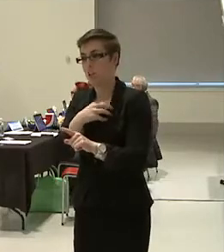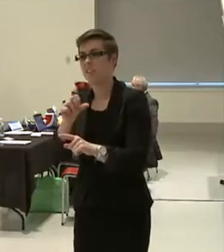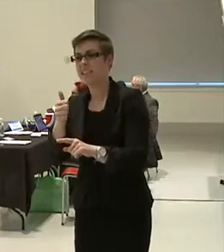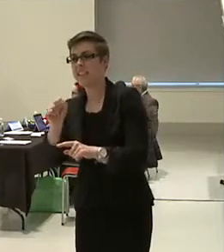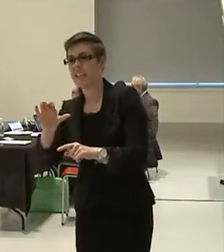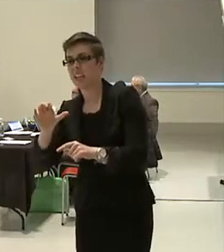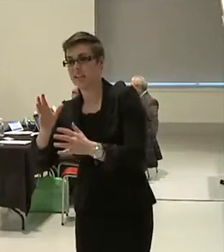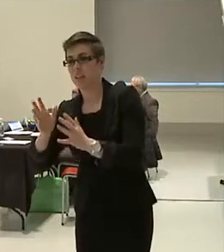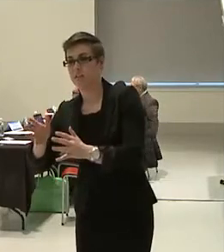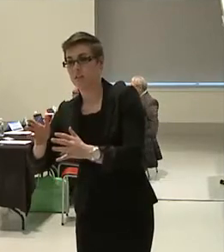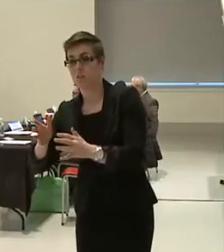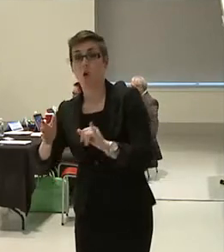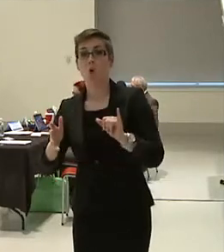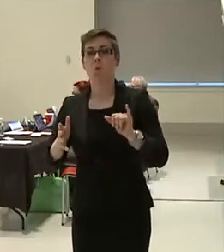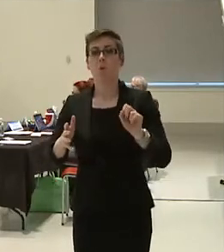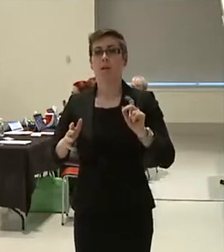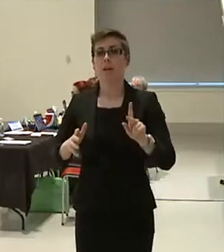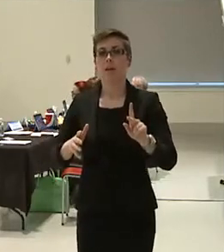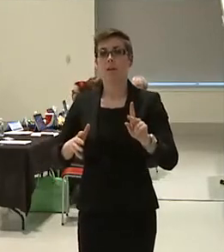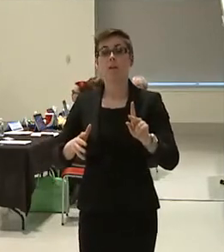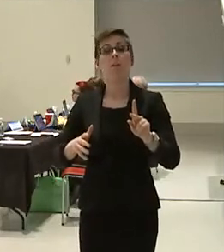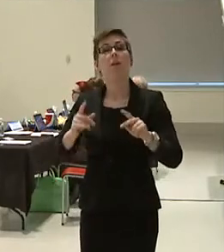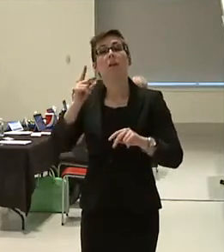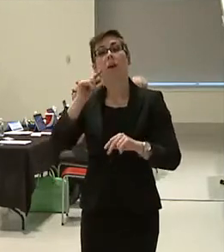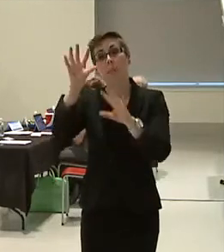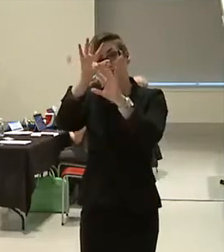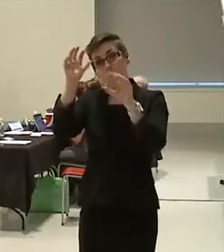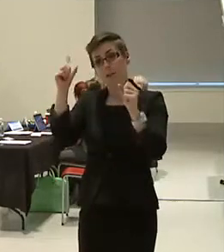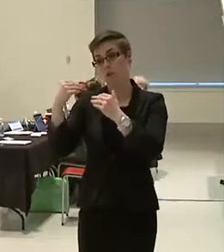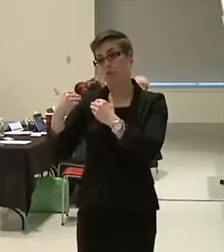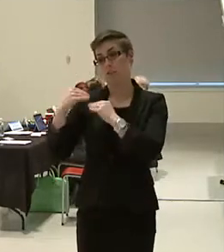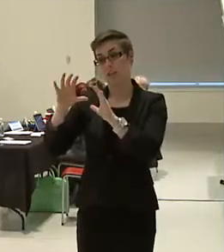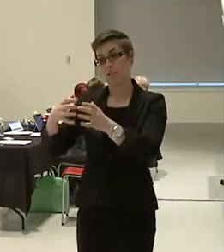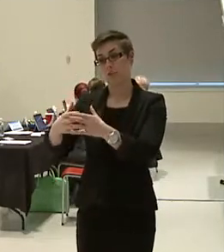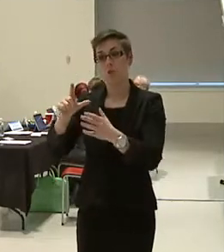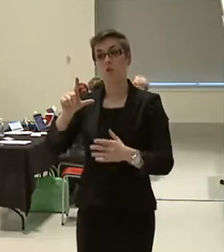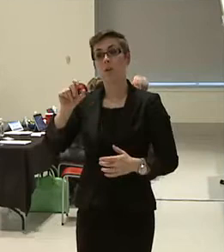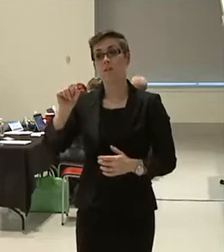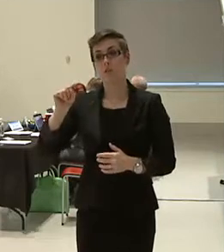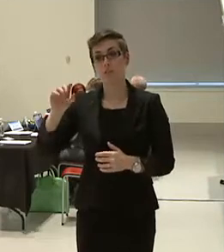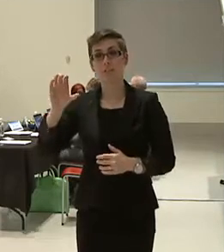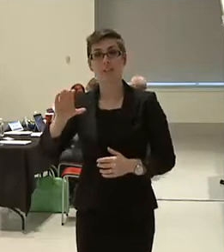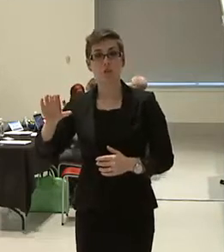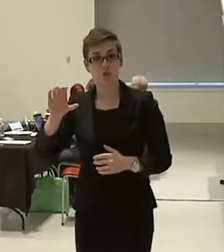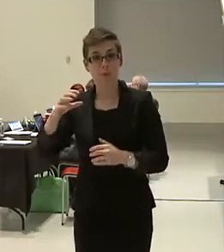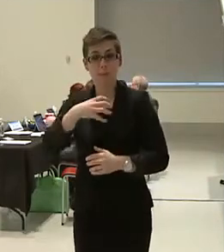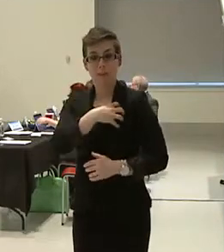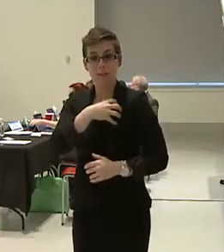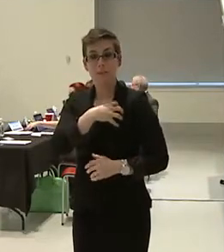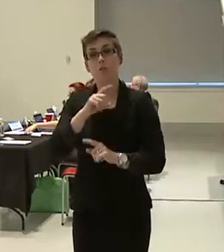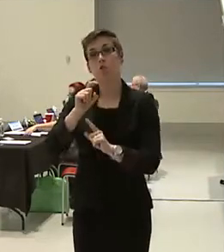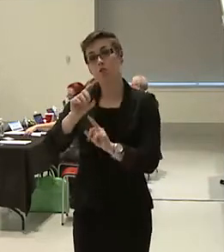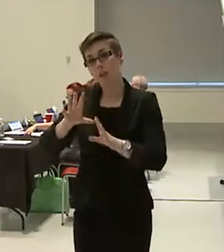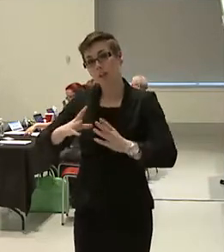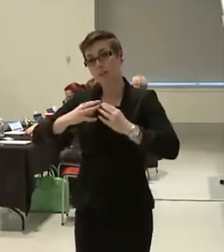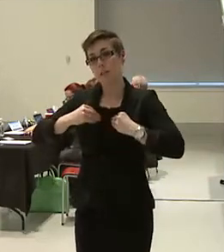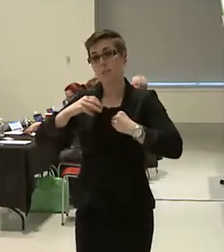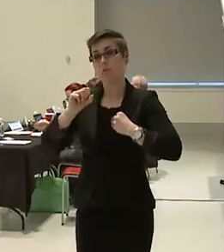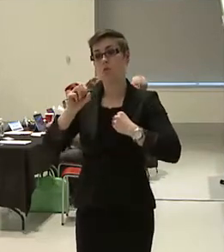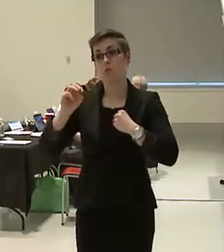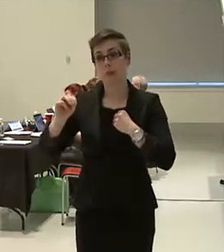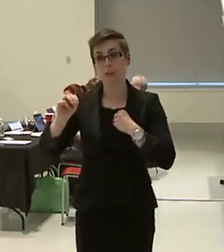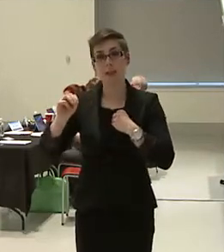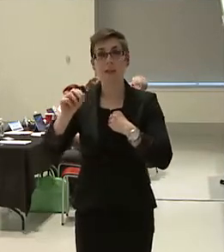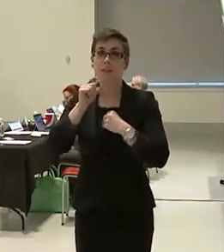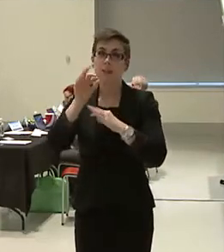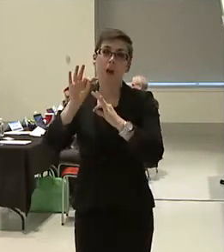seconds left. okay. The Presidential Task Force on 21st Century Policing and all involved should accept that social media is no utopia,